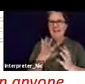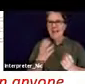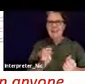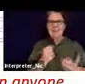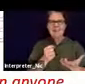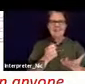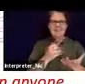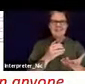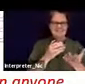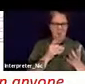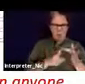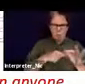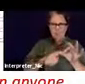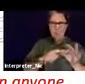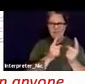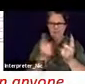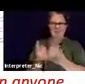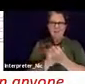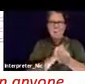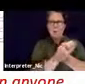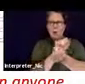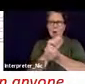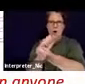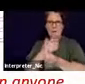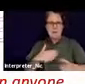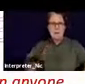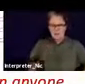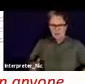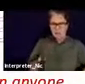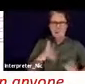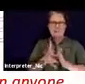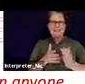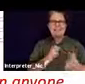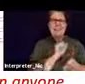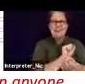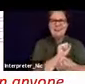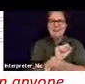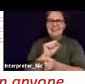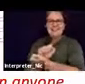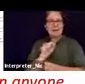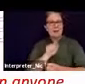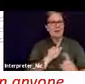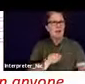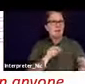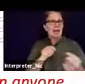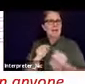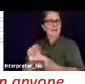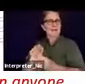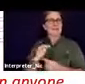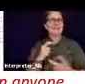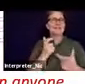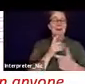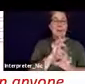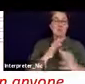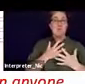chairs? You know, these are the day to day challenges that I, that I have to get around. And not surprisingly, therefore, I develop these skills and